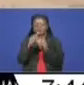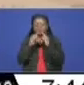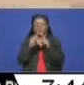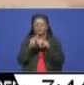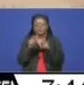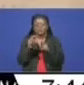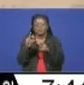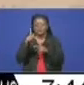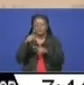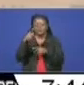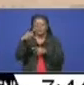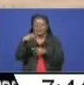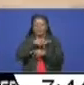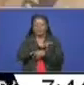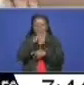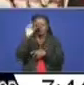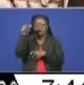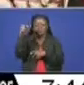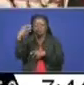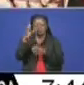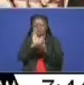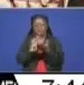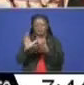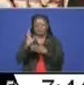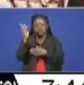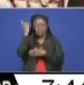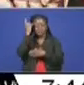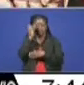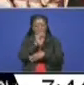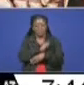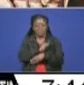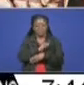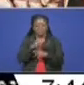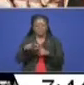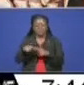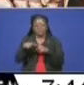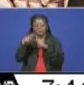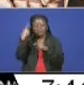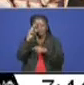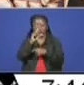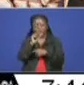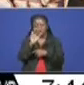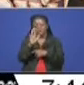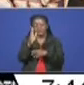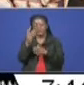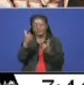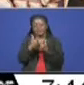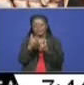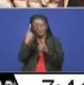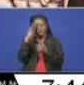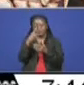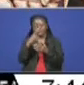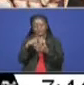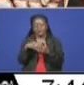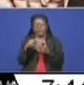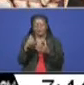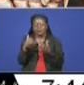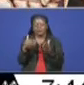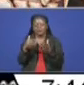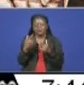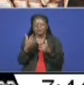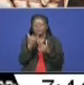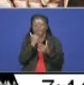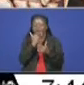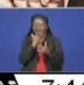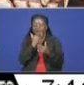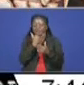center DeAndre Ayton has been suspended for 25 games for violating the league's substance abuse policy. According to the